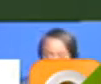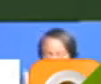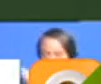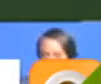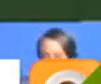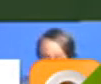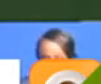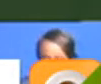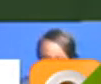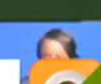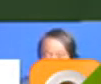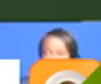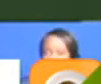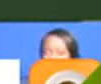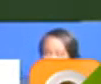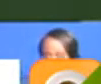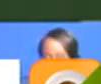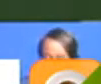Shortly,